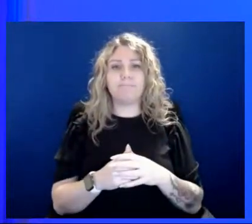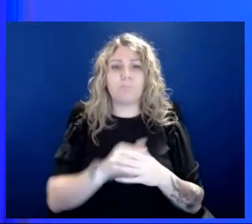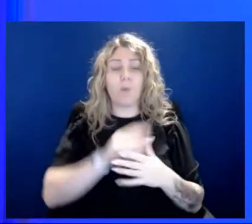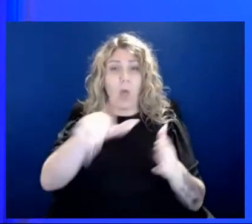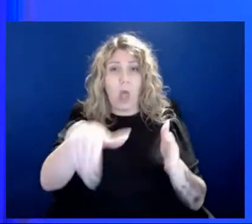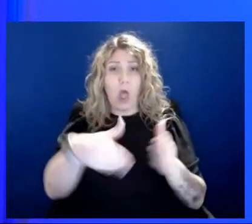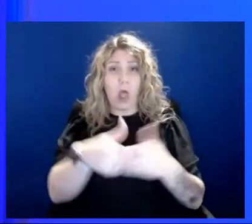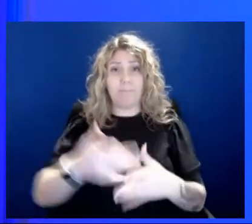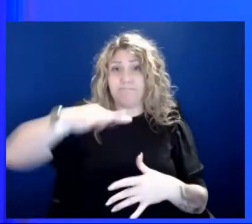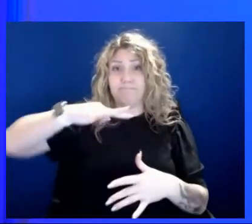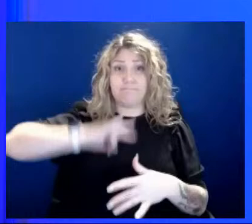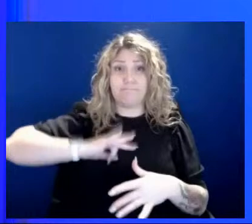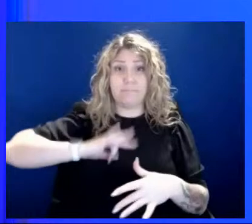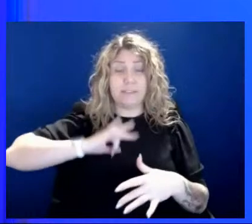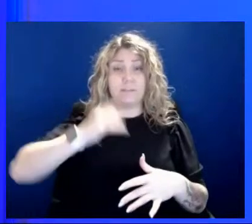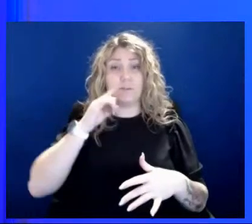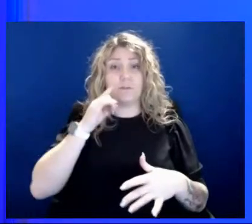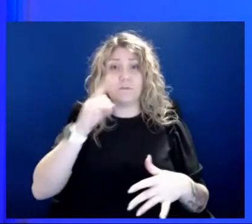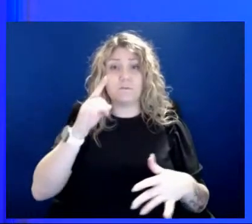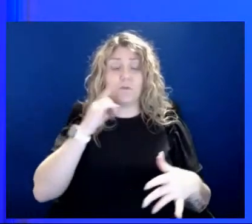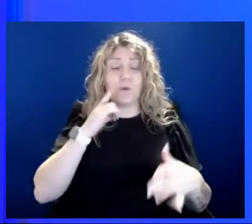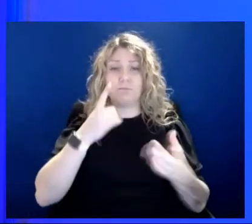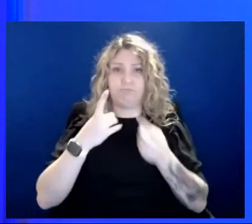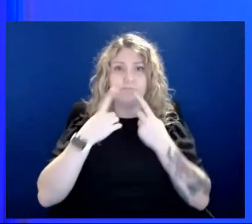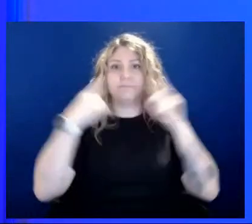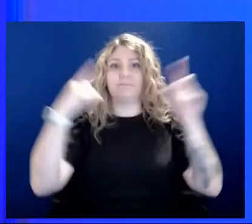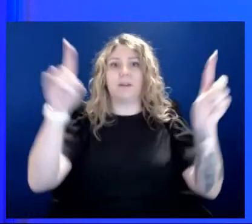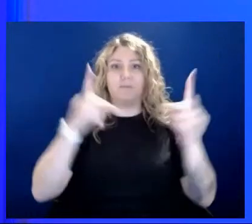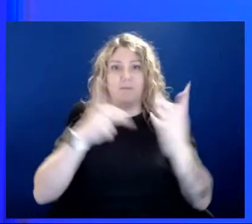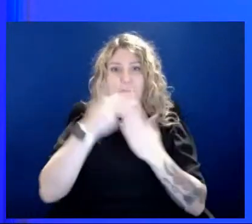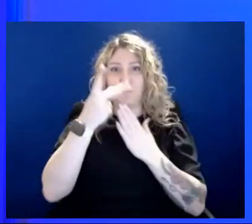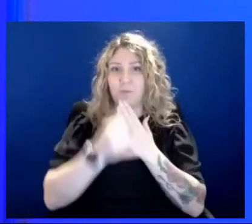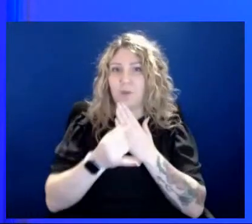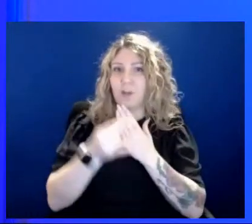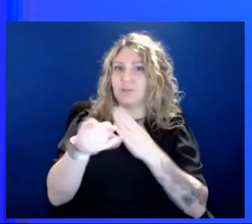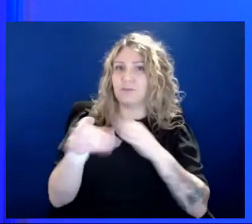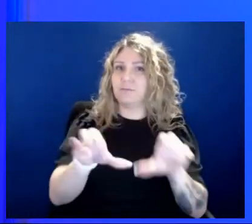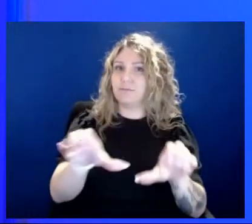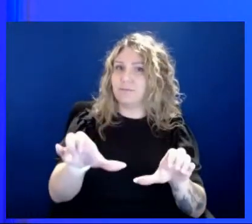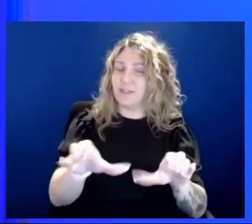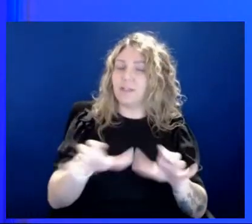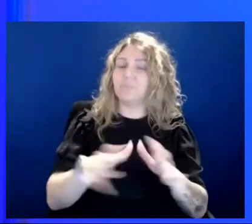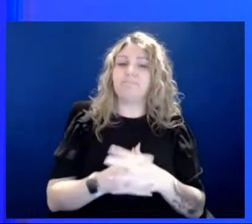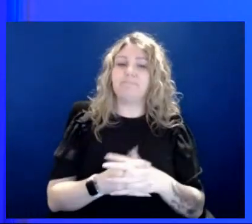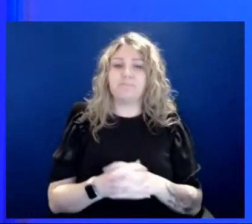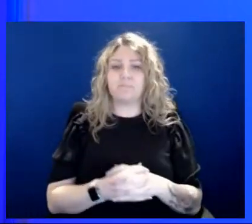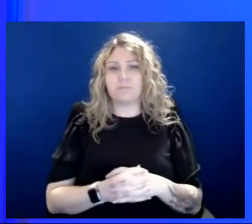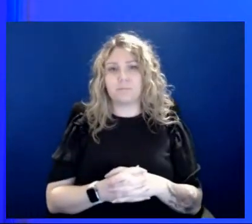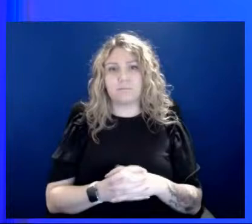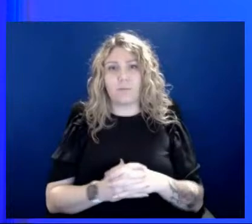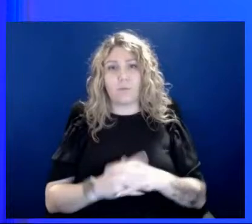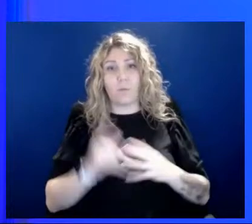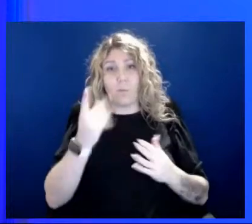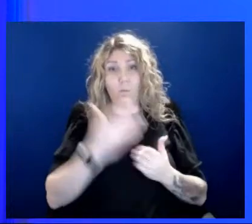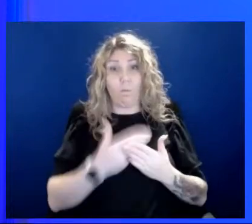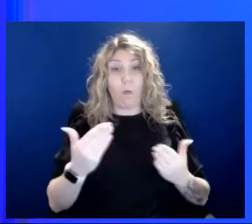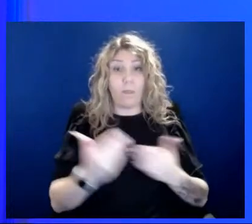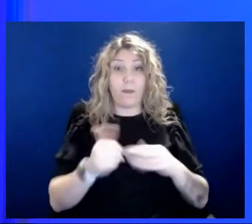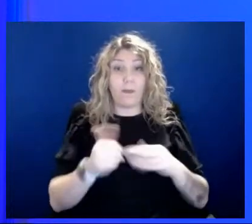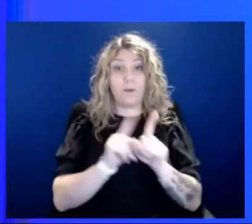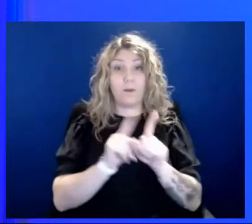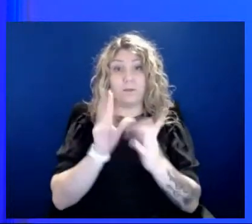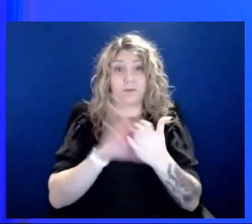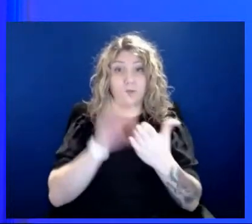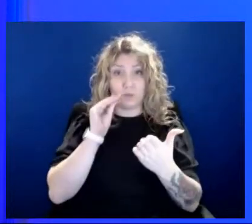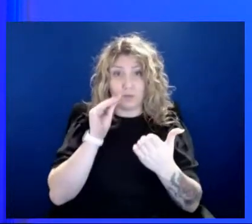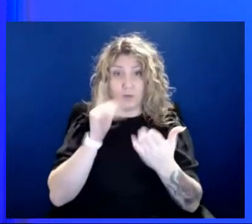this enormously successful project that he conducted with his team. One of the things that we've also learned and continue to learn